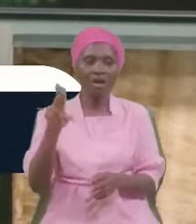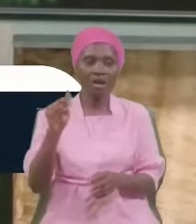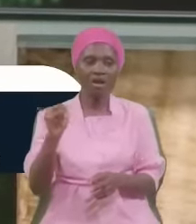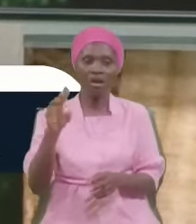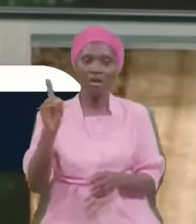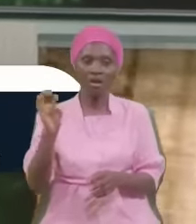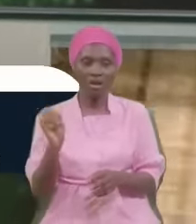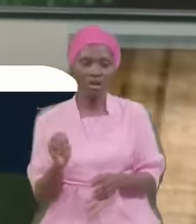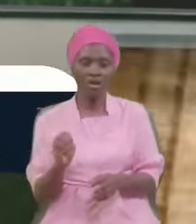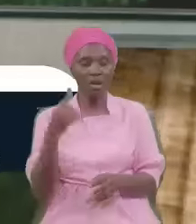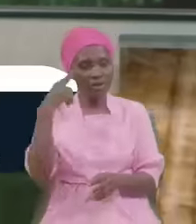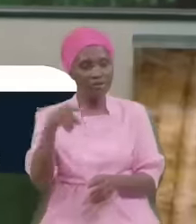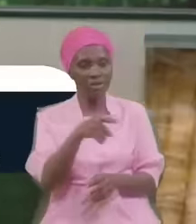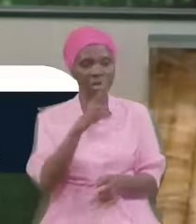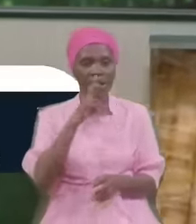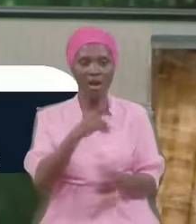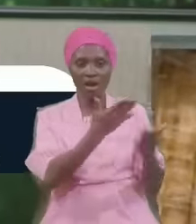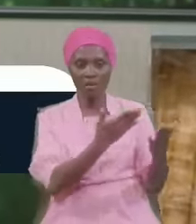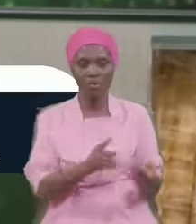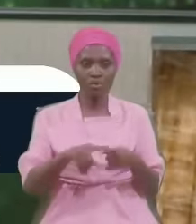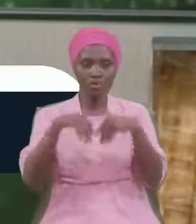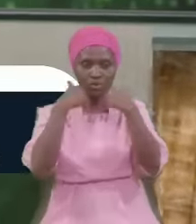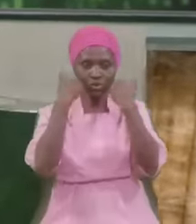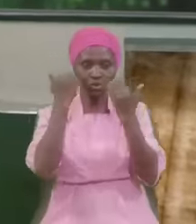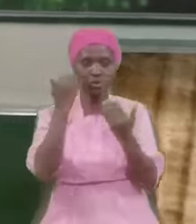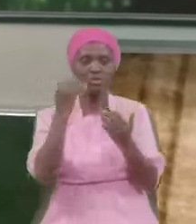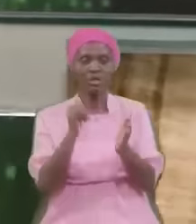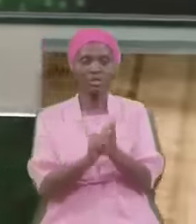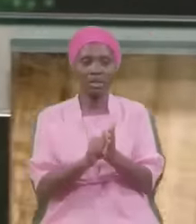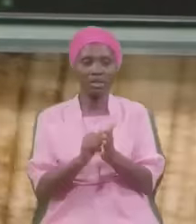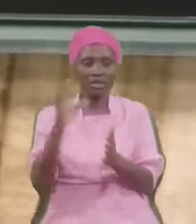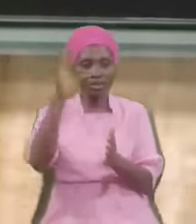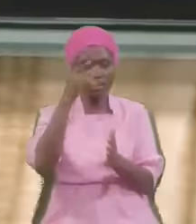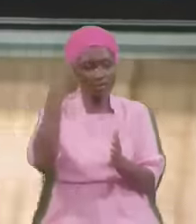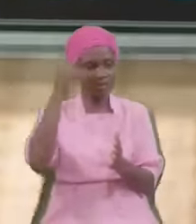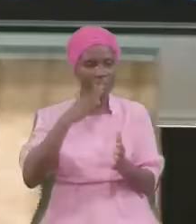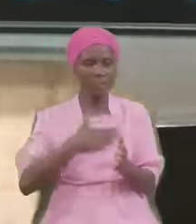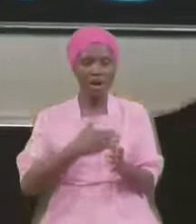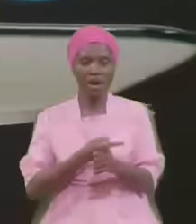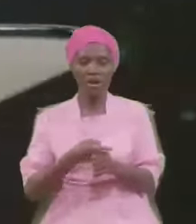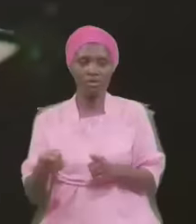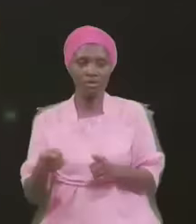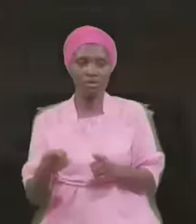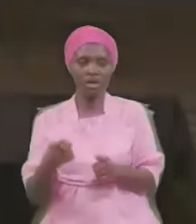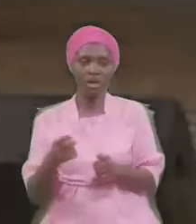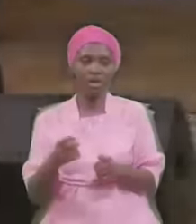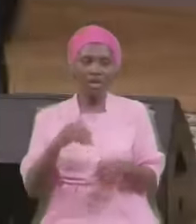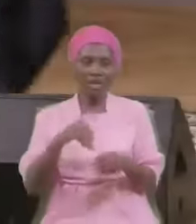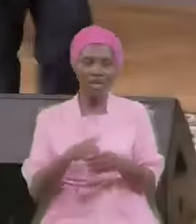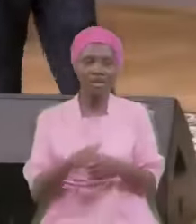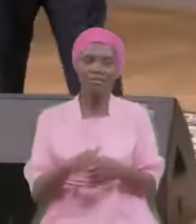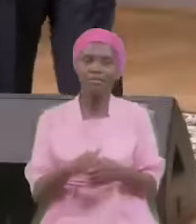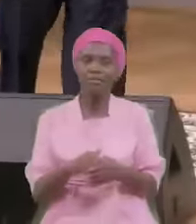that seek my heart. Look at chapter 22 of Job. We're talking